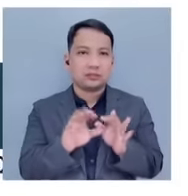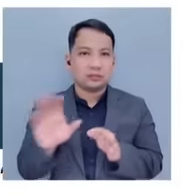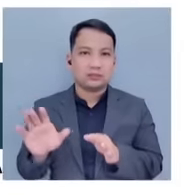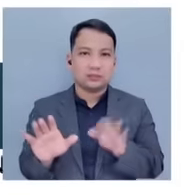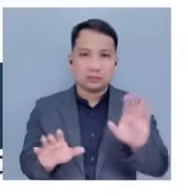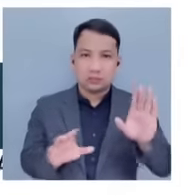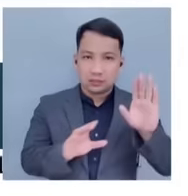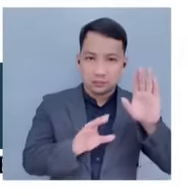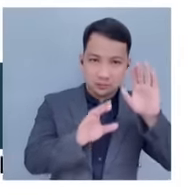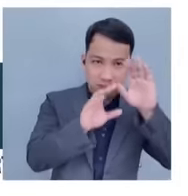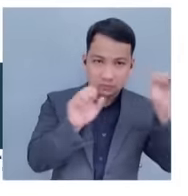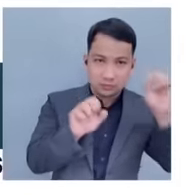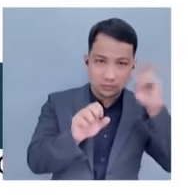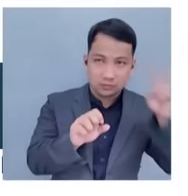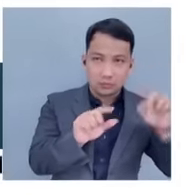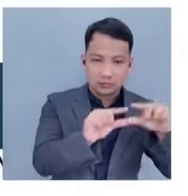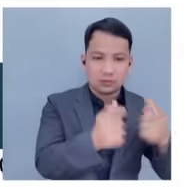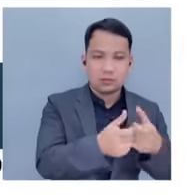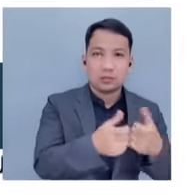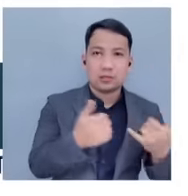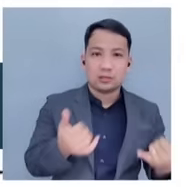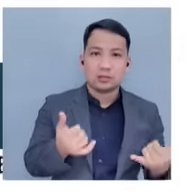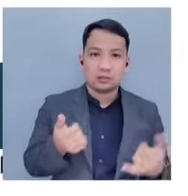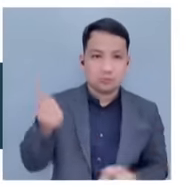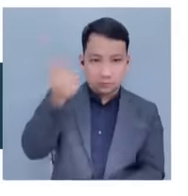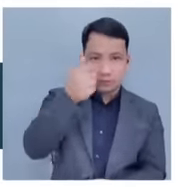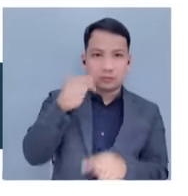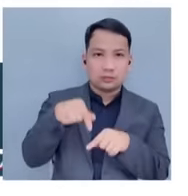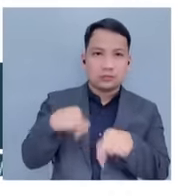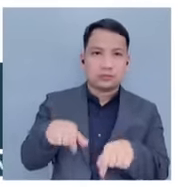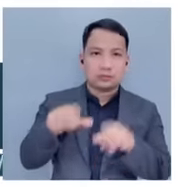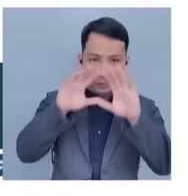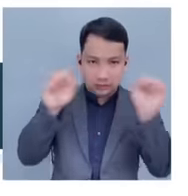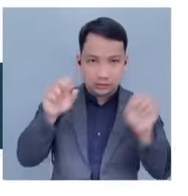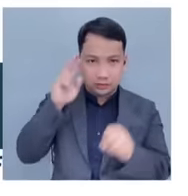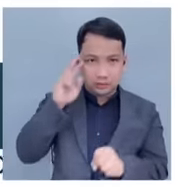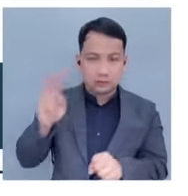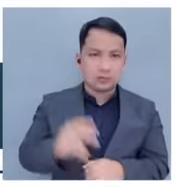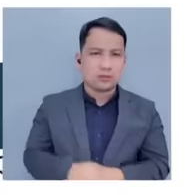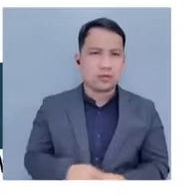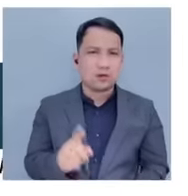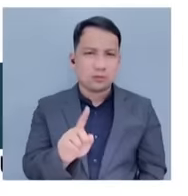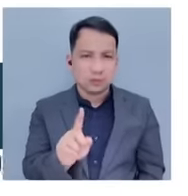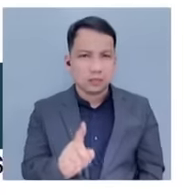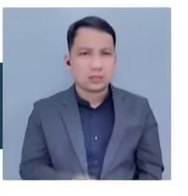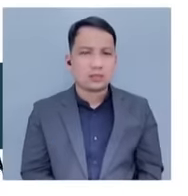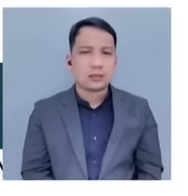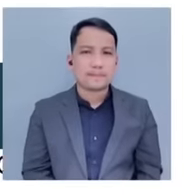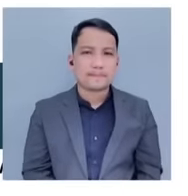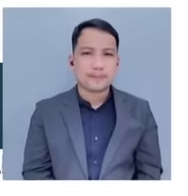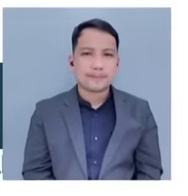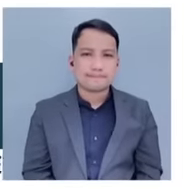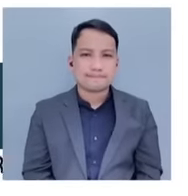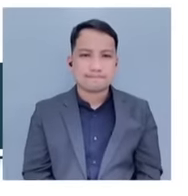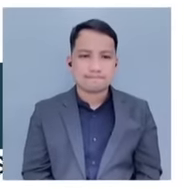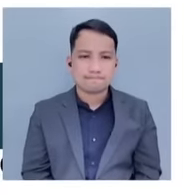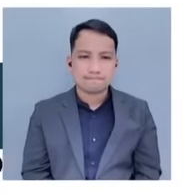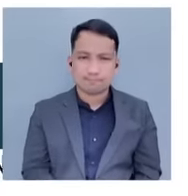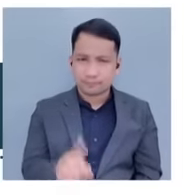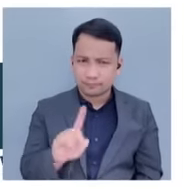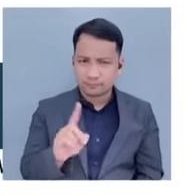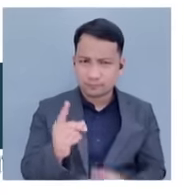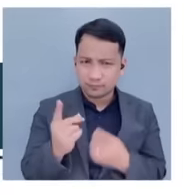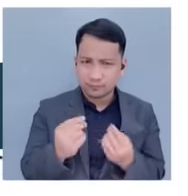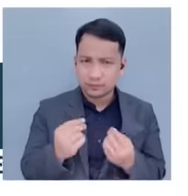no? Now that they're already in power. But to what end? Just so they can get their